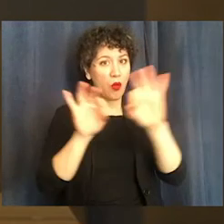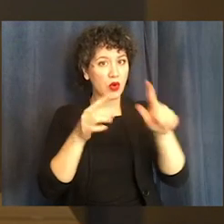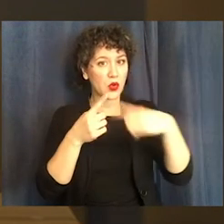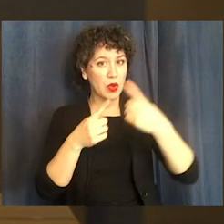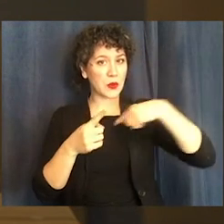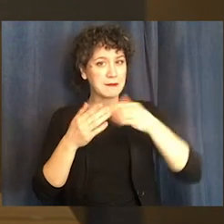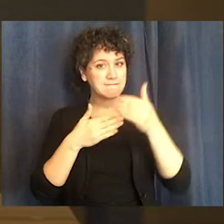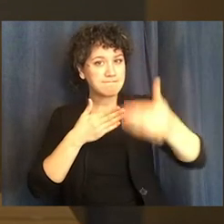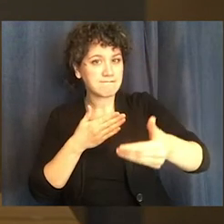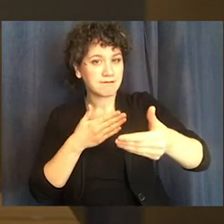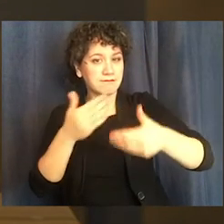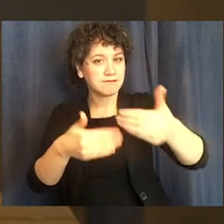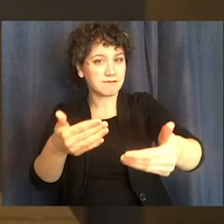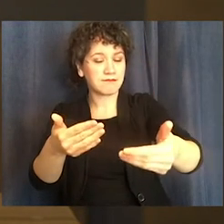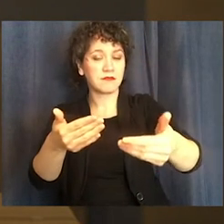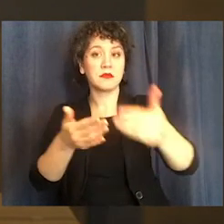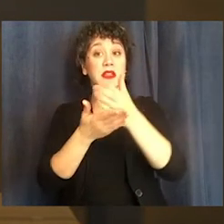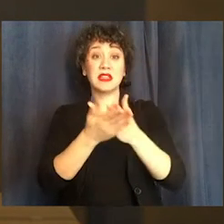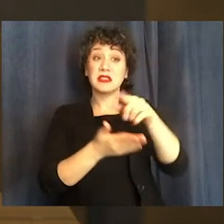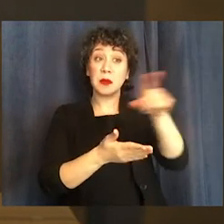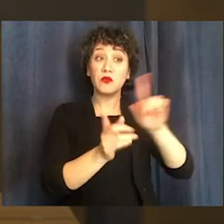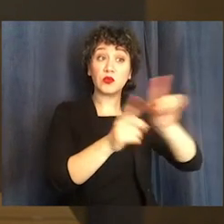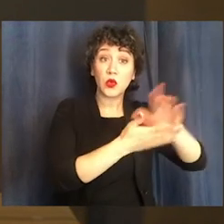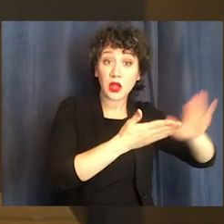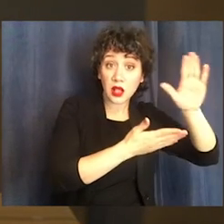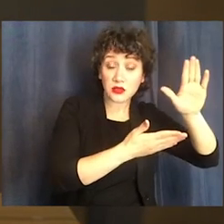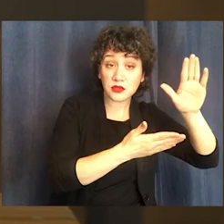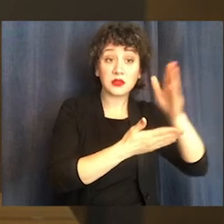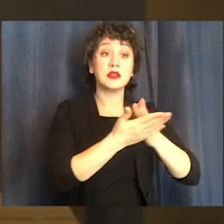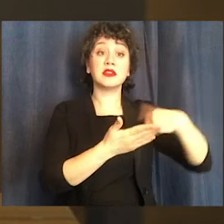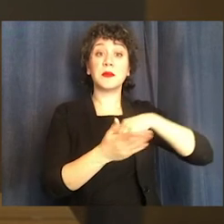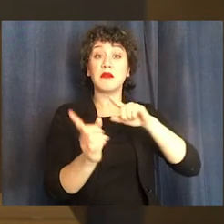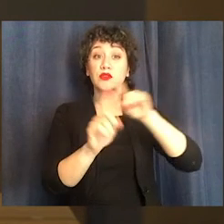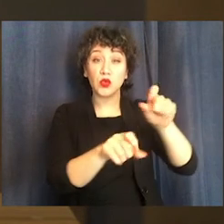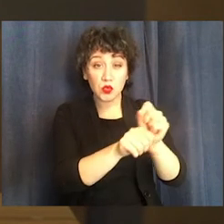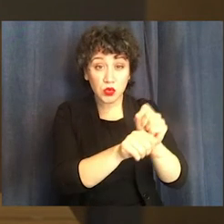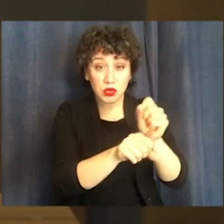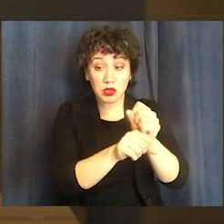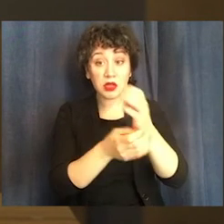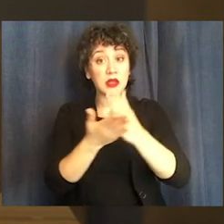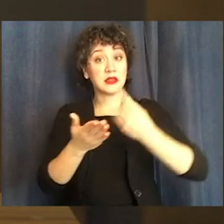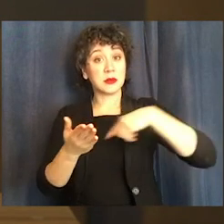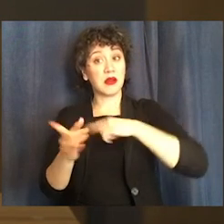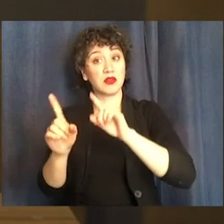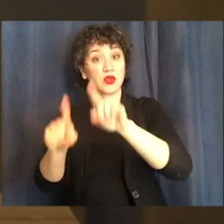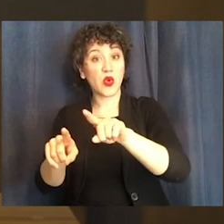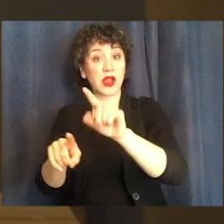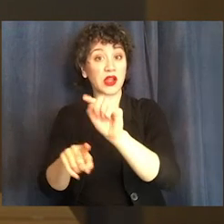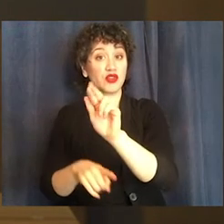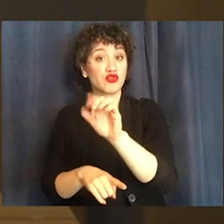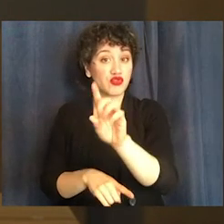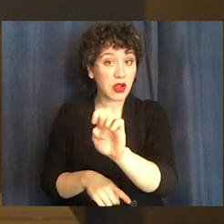going to college, some of us are going to work, some of us are going to trade schools, and some of us are taking new